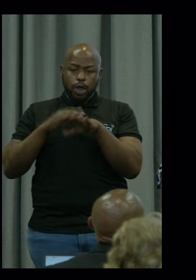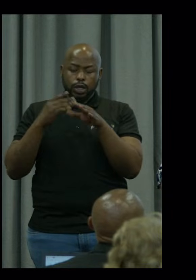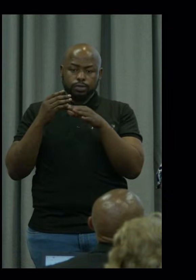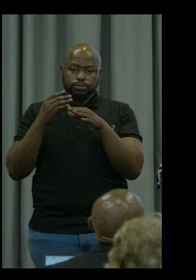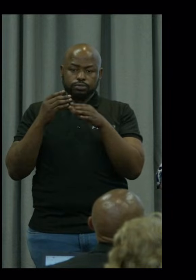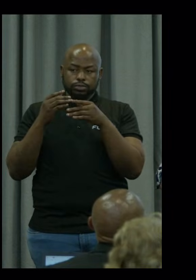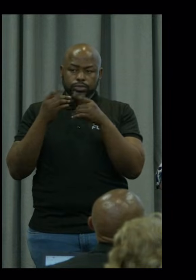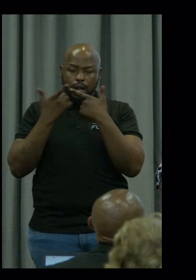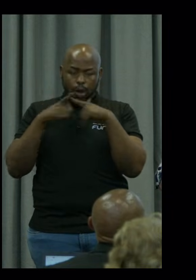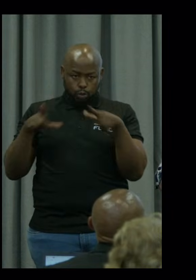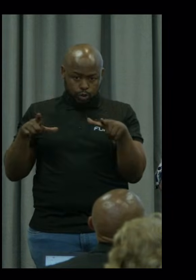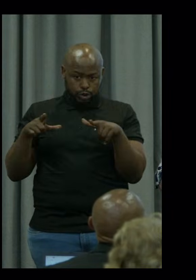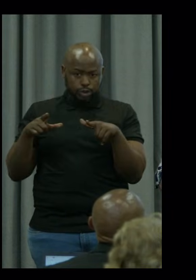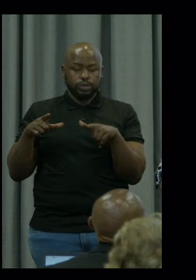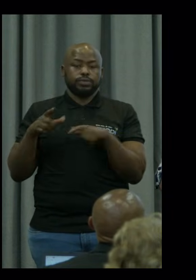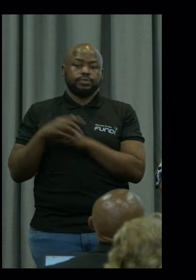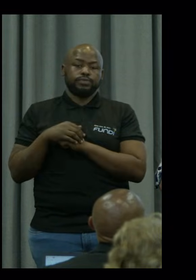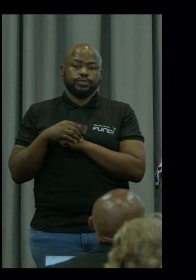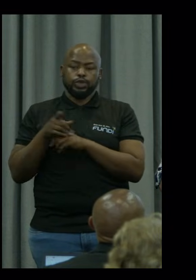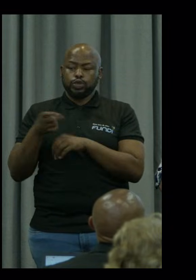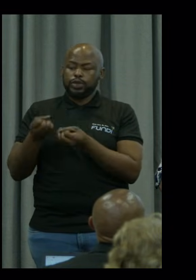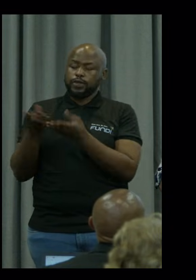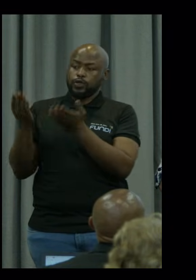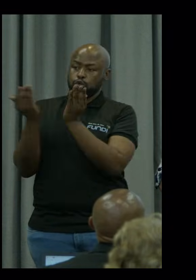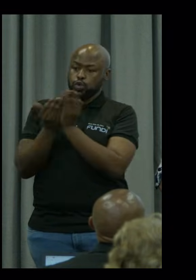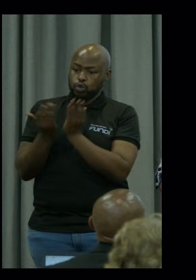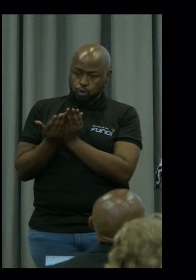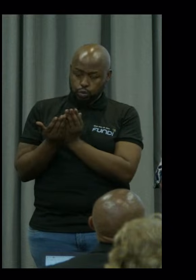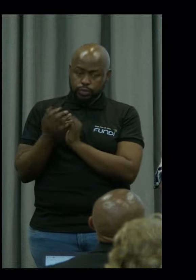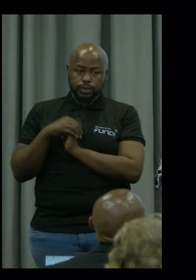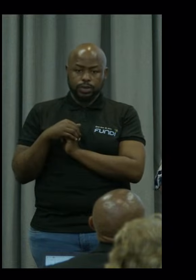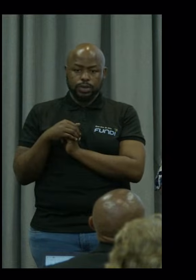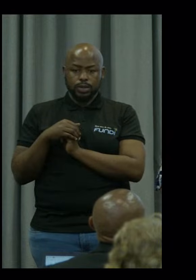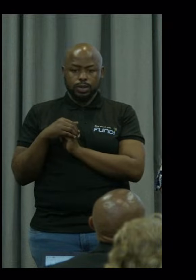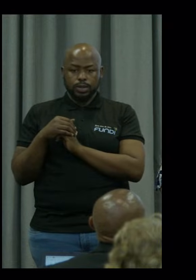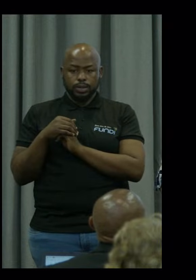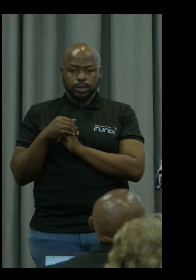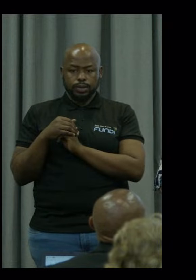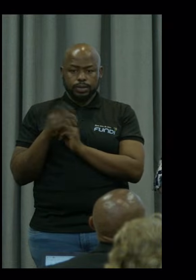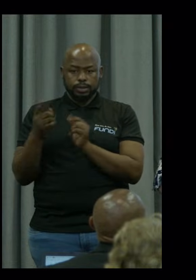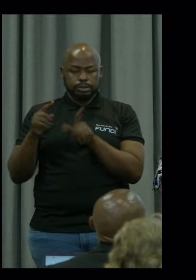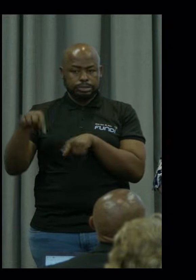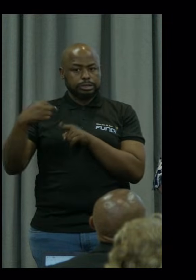languages to schools. It's against policy.